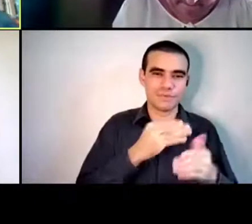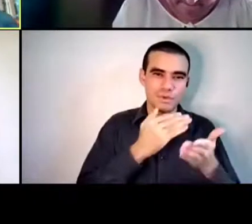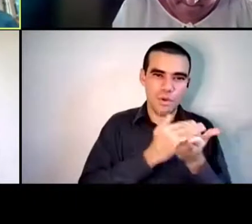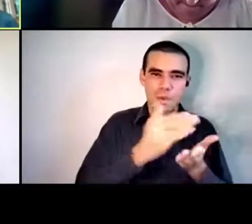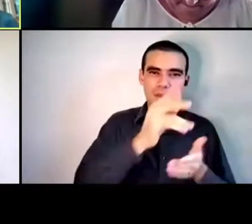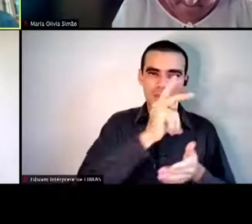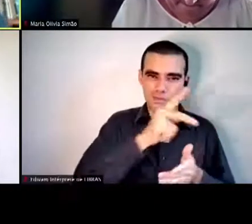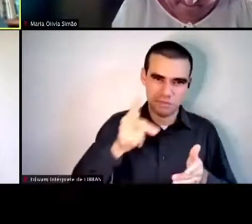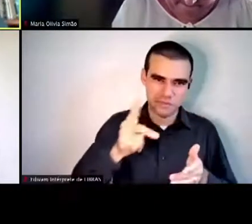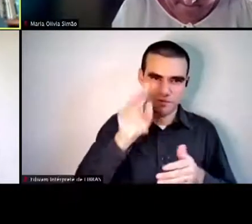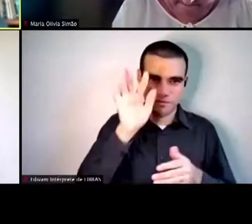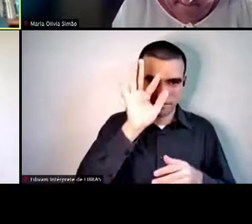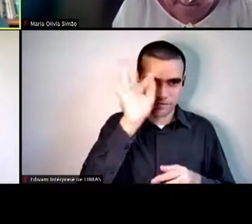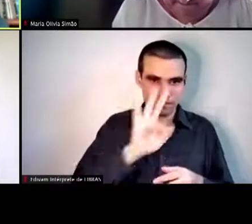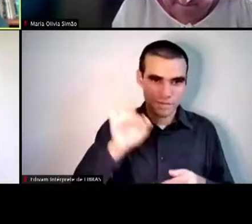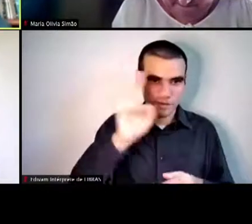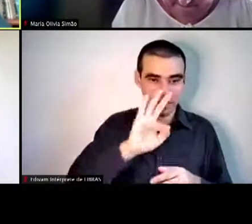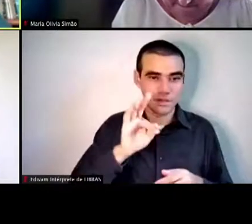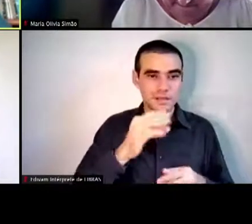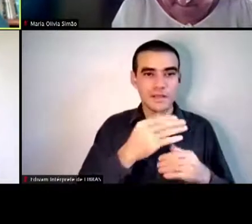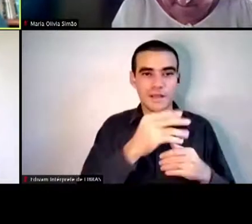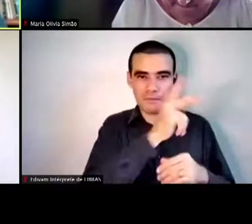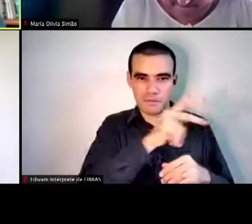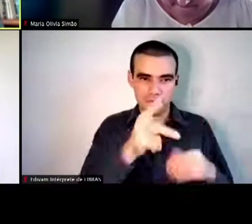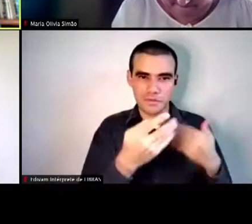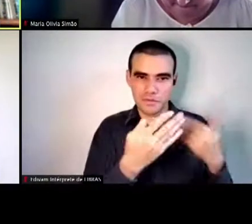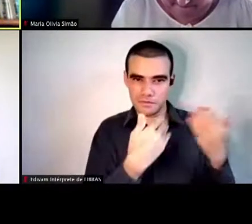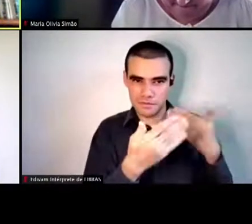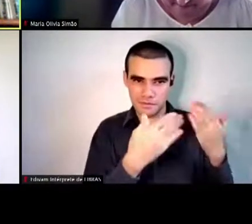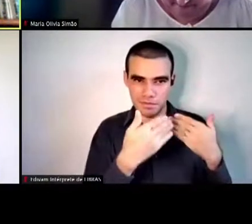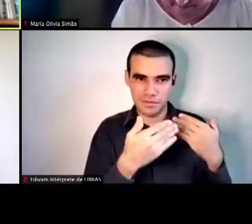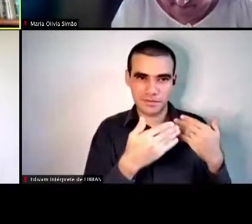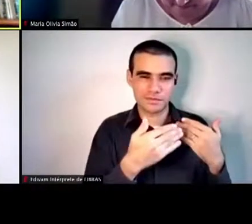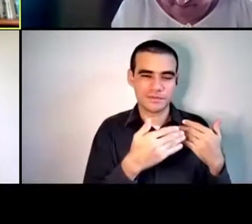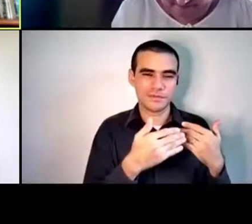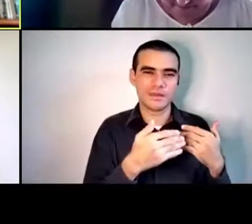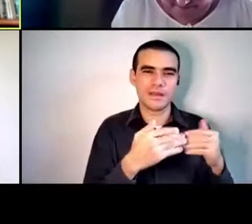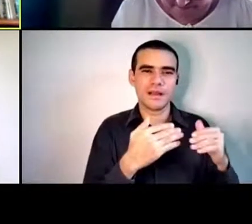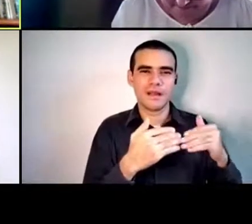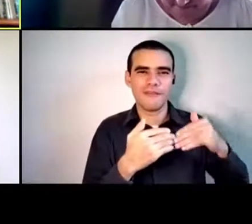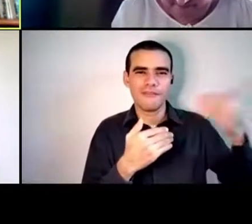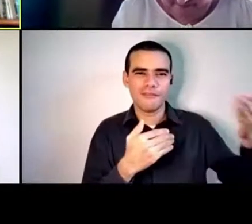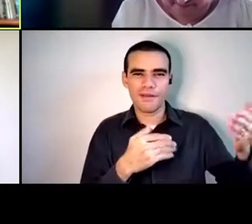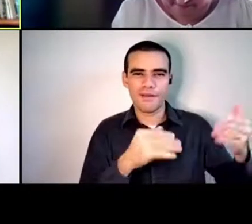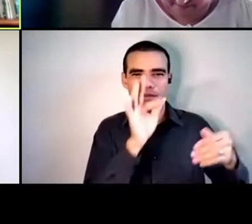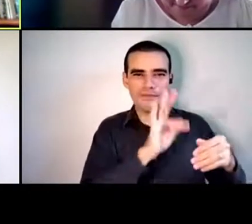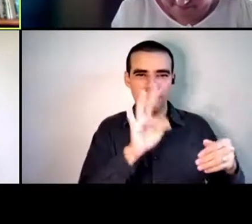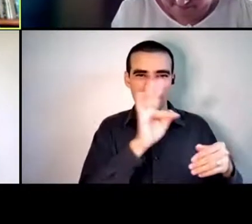my classes in the university. I was talking to a teacher in the